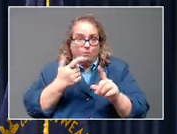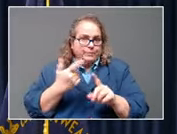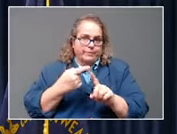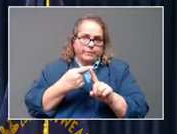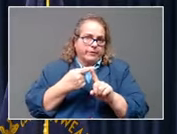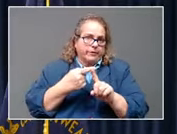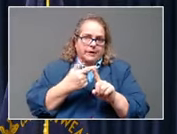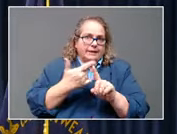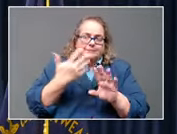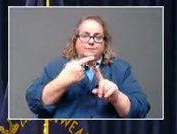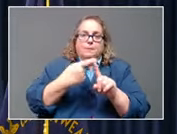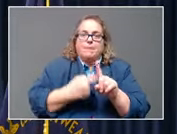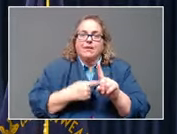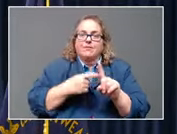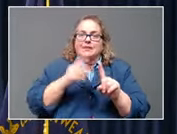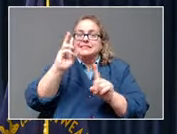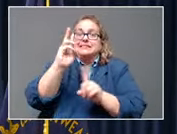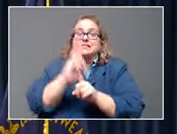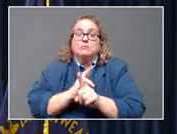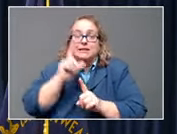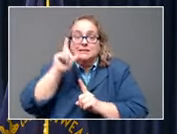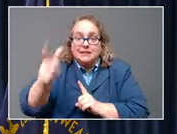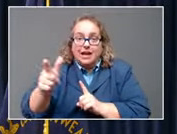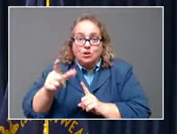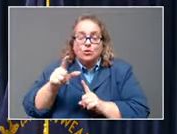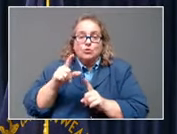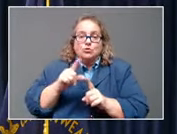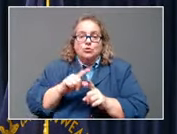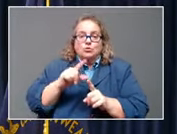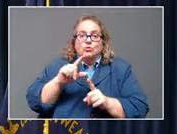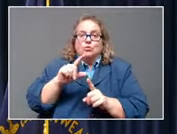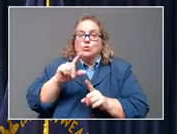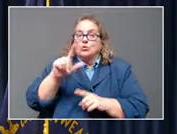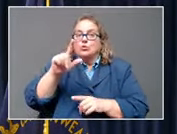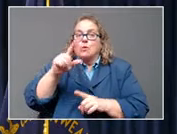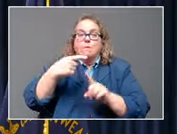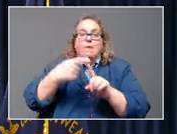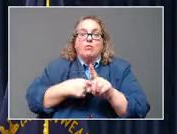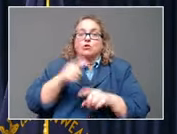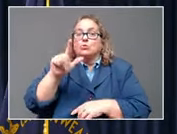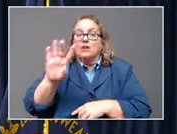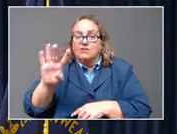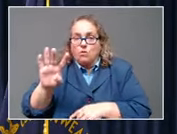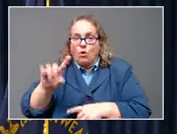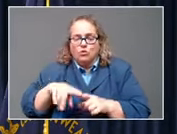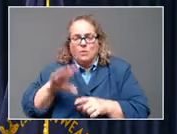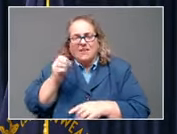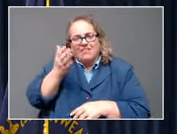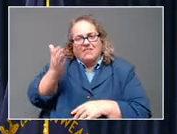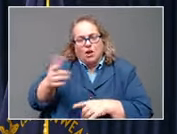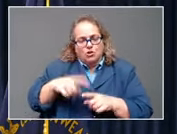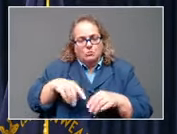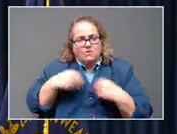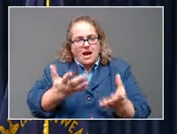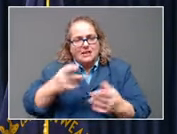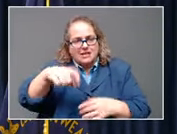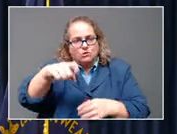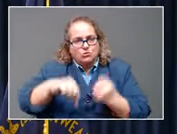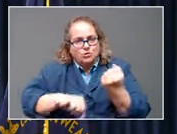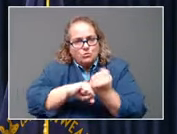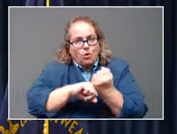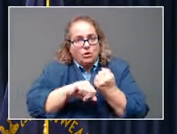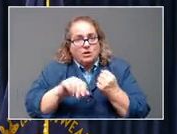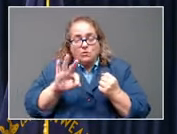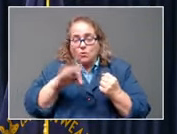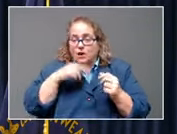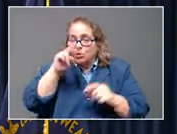to month 24, being there to provide the necessary support. When we look back on whether it was Hurricane